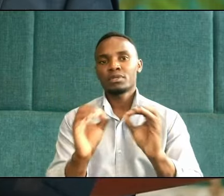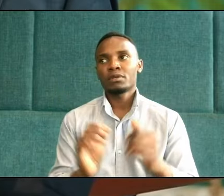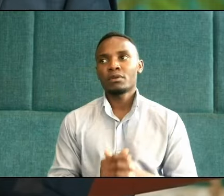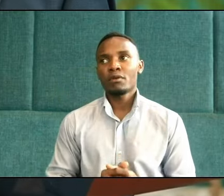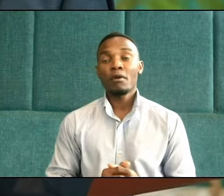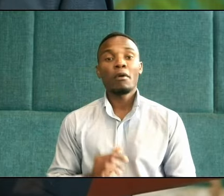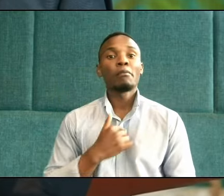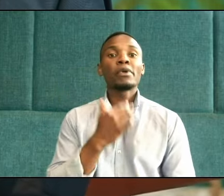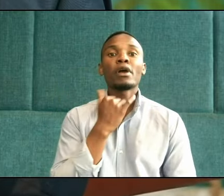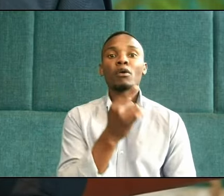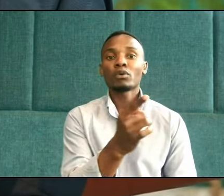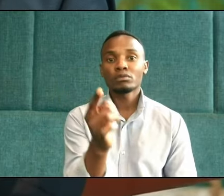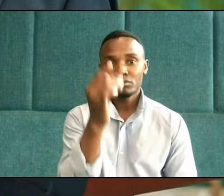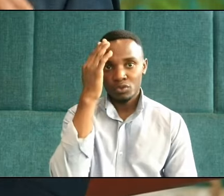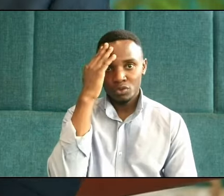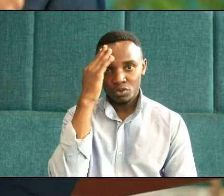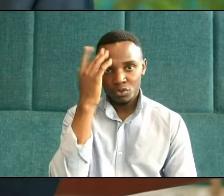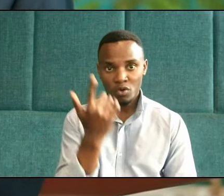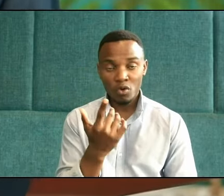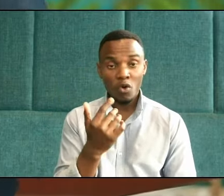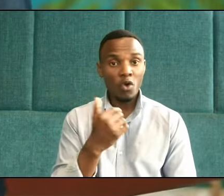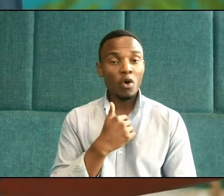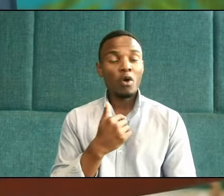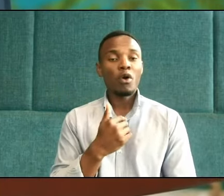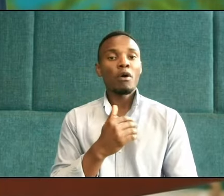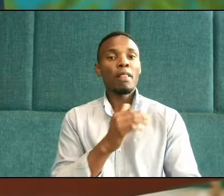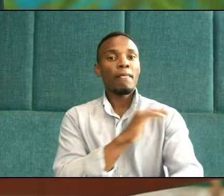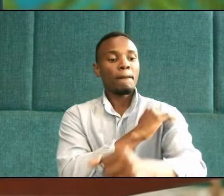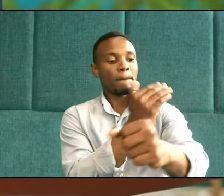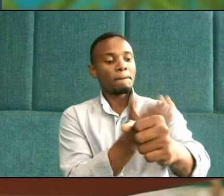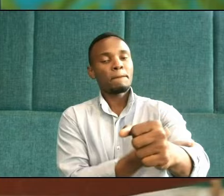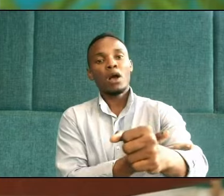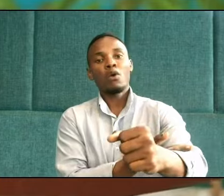Want us to know there is power